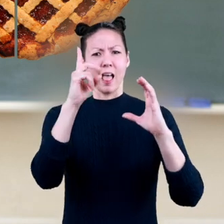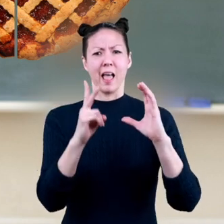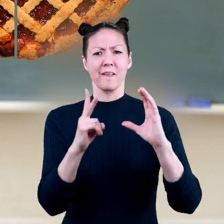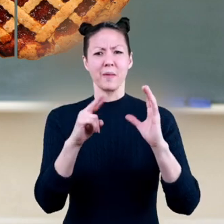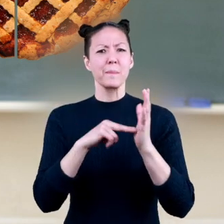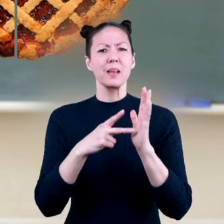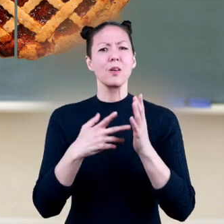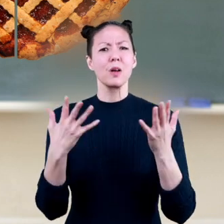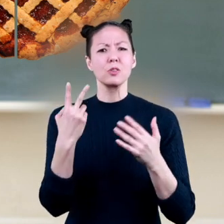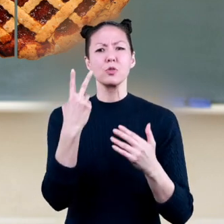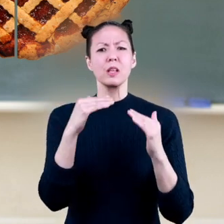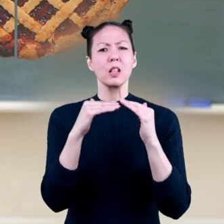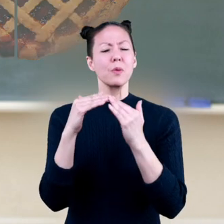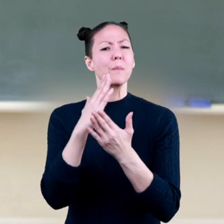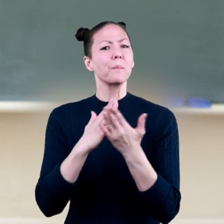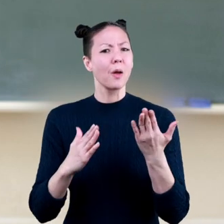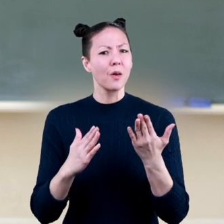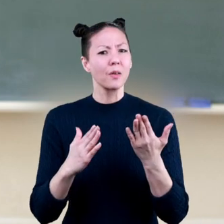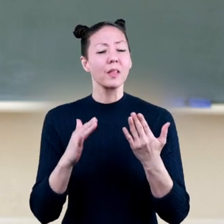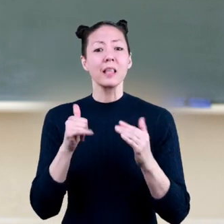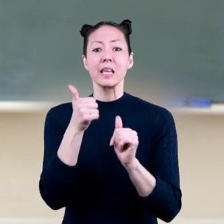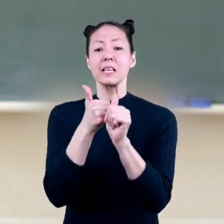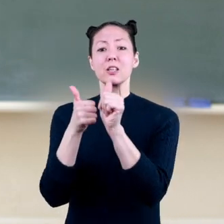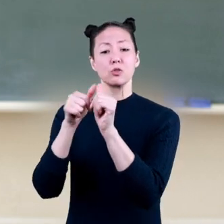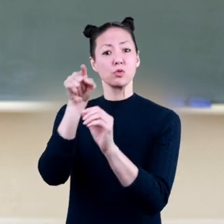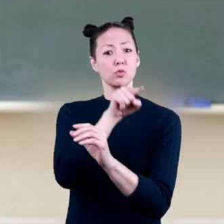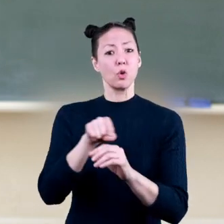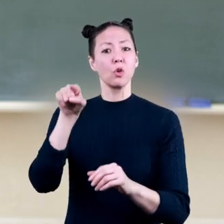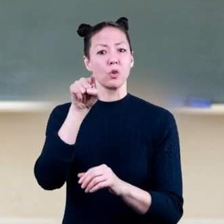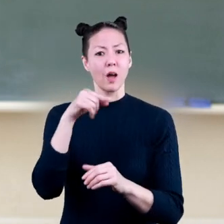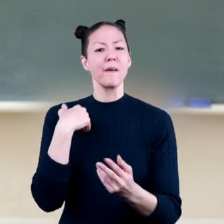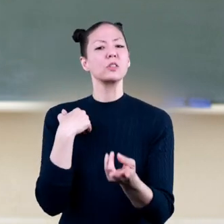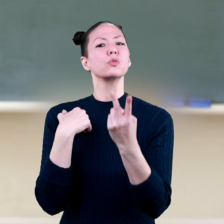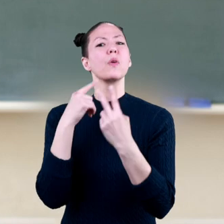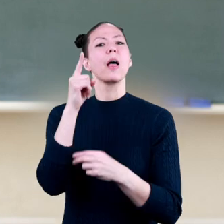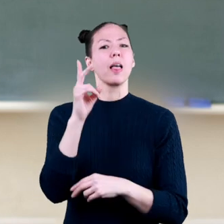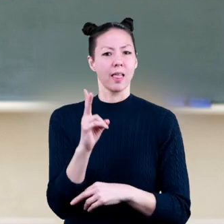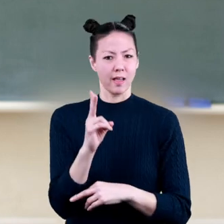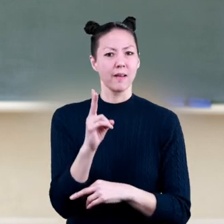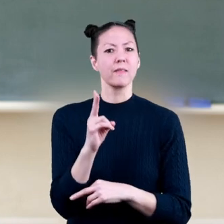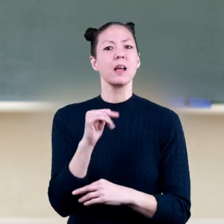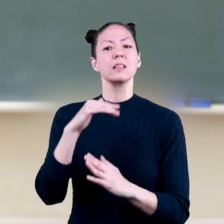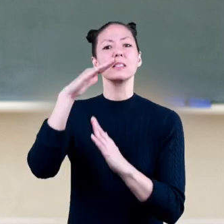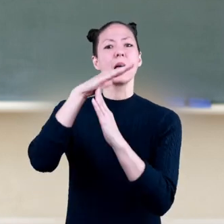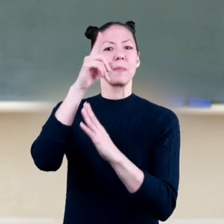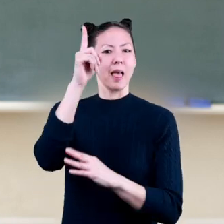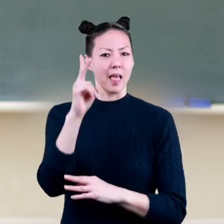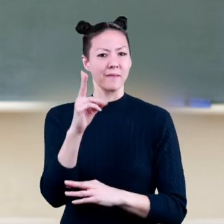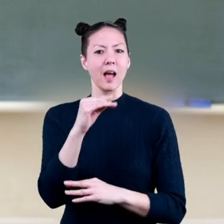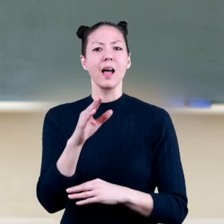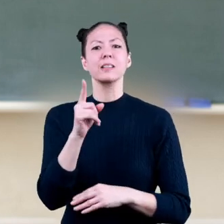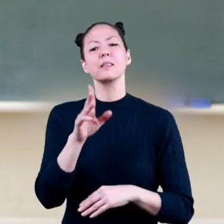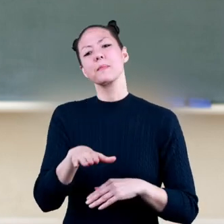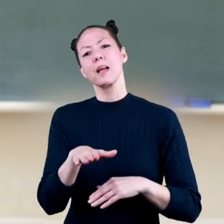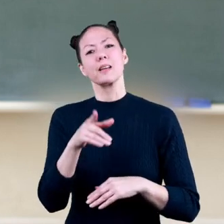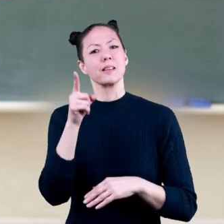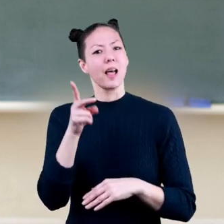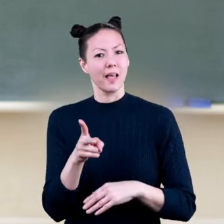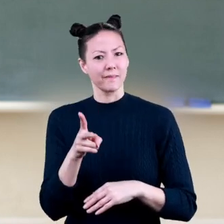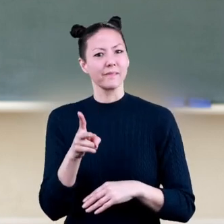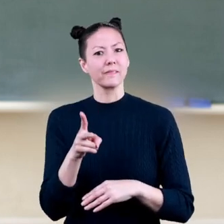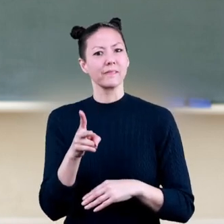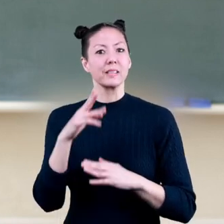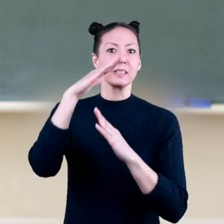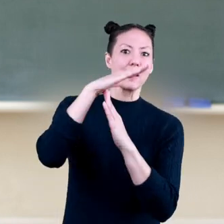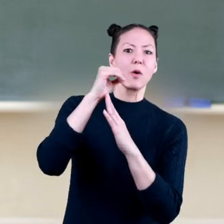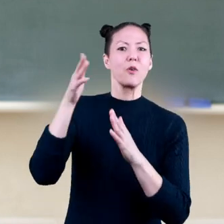means there are two equal parts. Each of the circles has two halves. There could be a top half, side half,